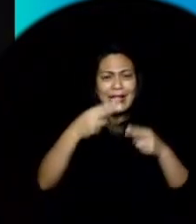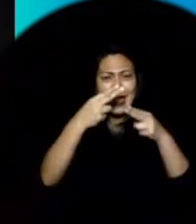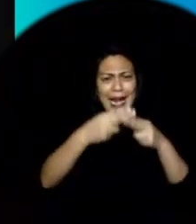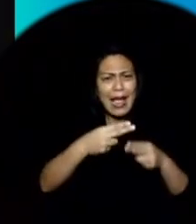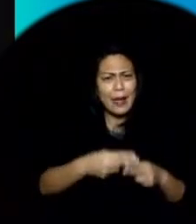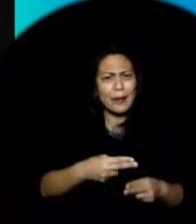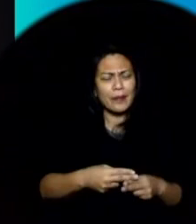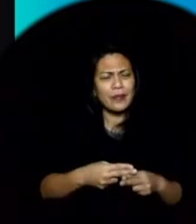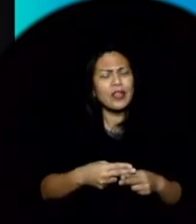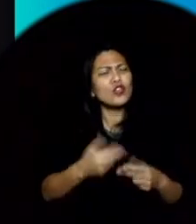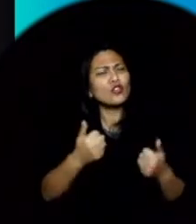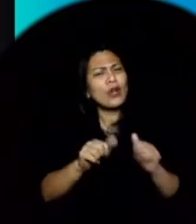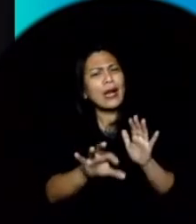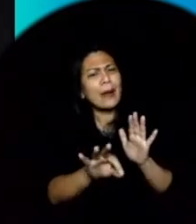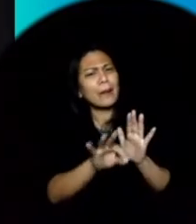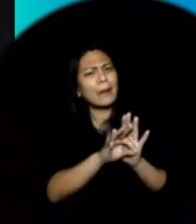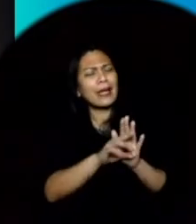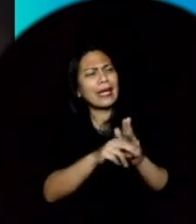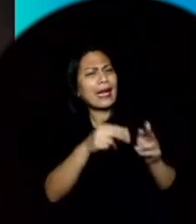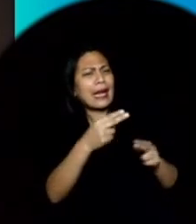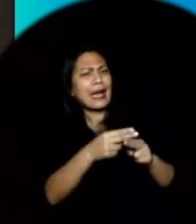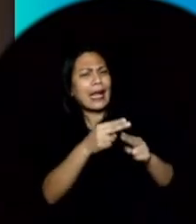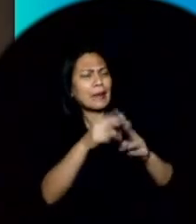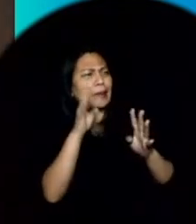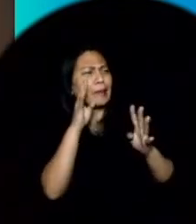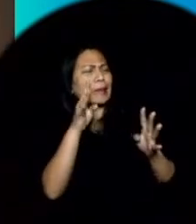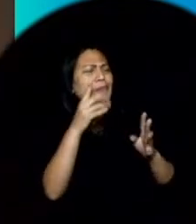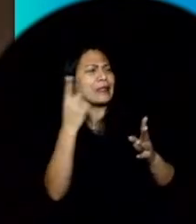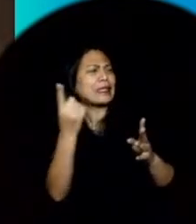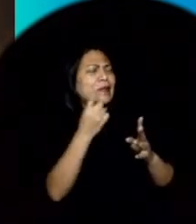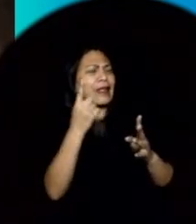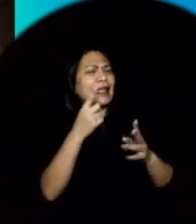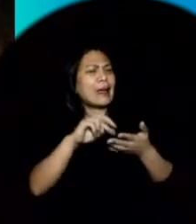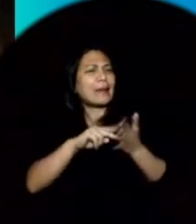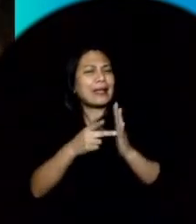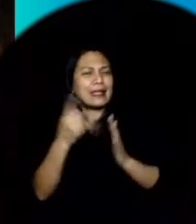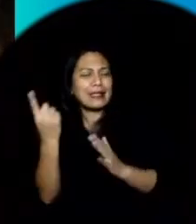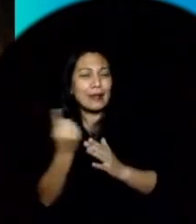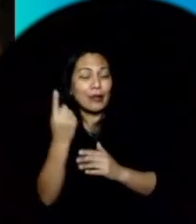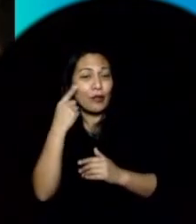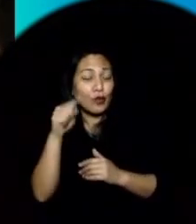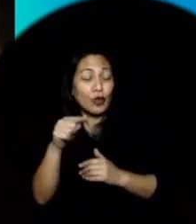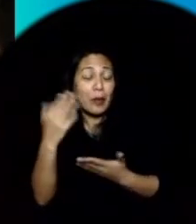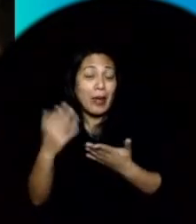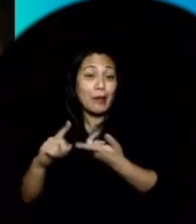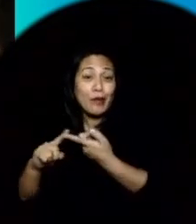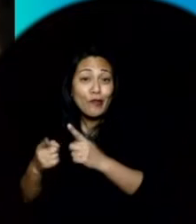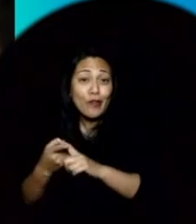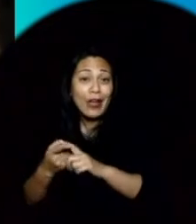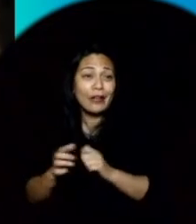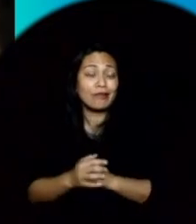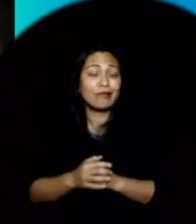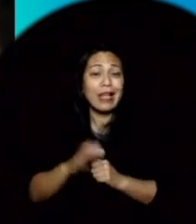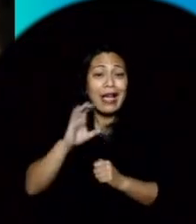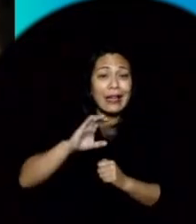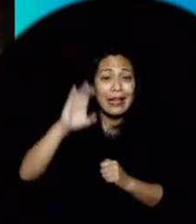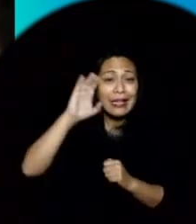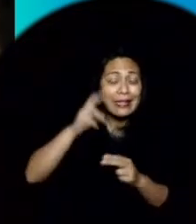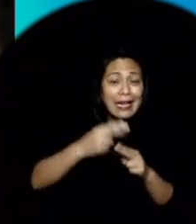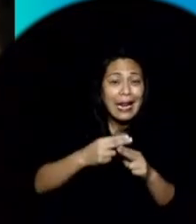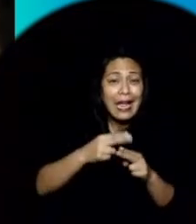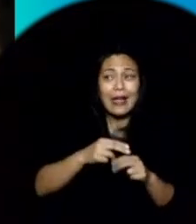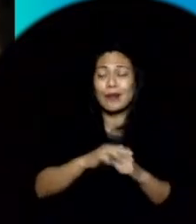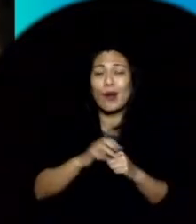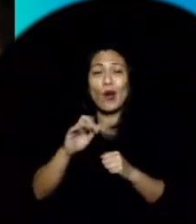your characters. Choose ones that mean something to you, your friends, cousins, sports car, or an actor. Look up